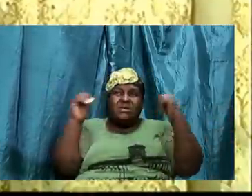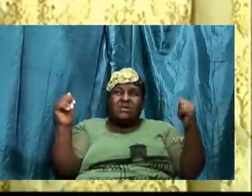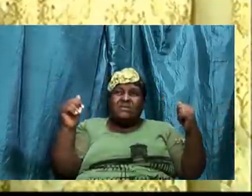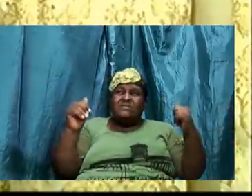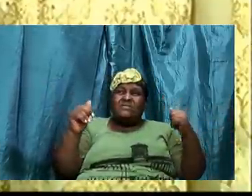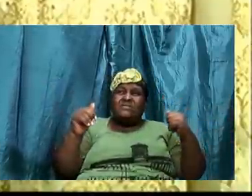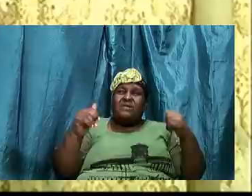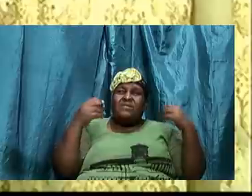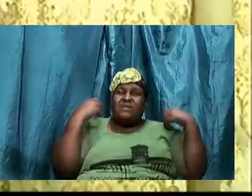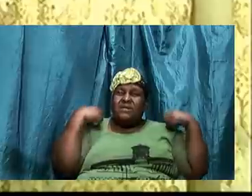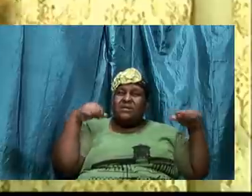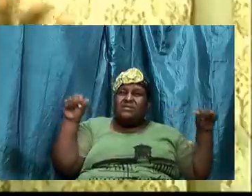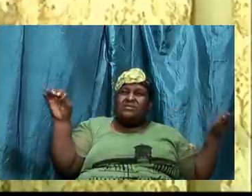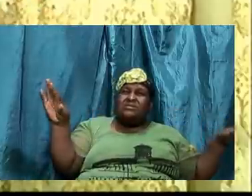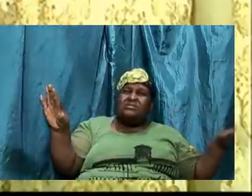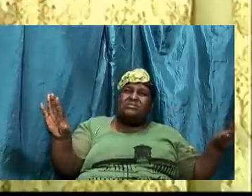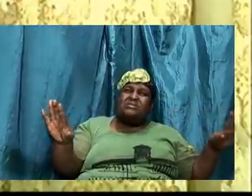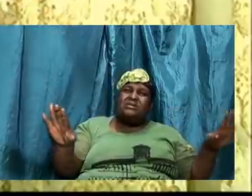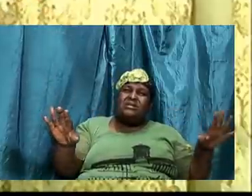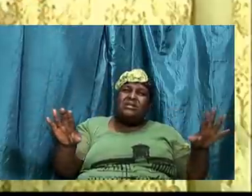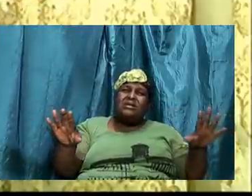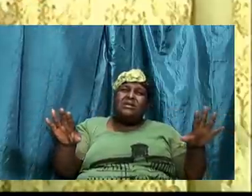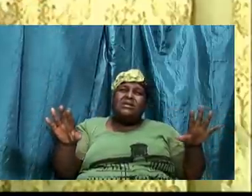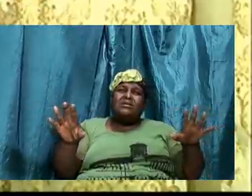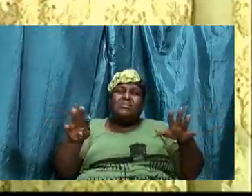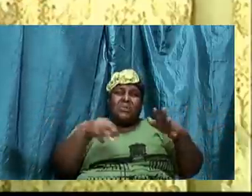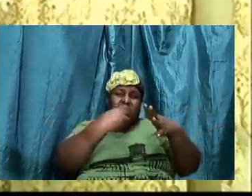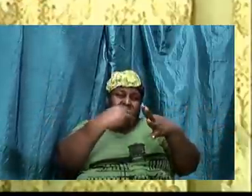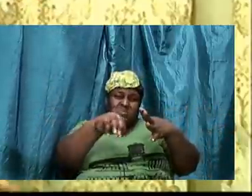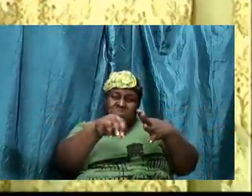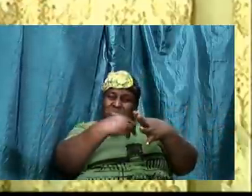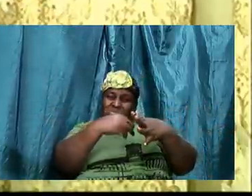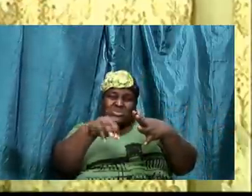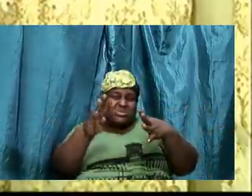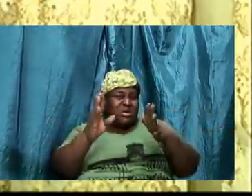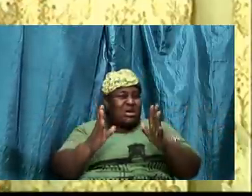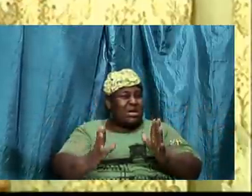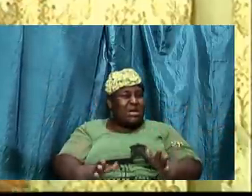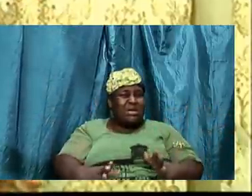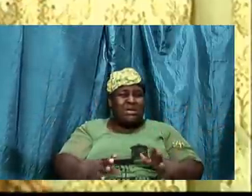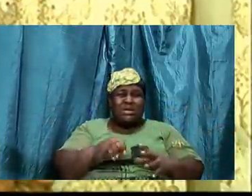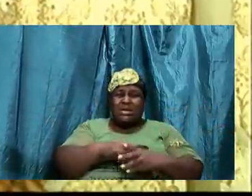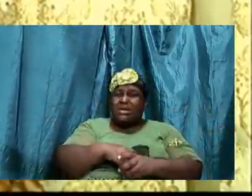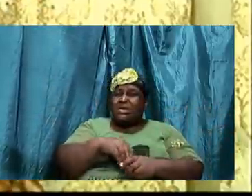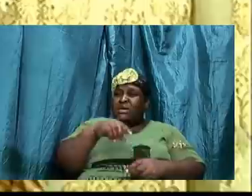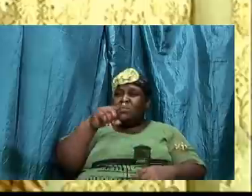The orchestra was there in heaven. But then in one,